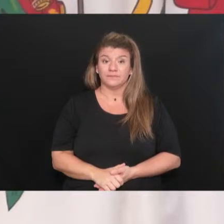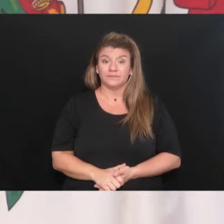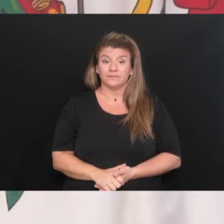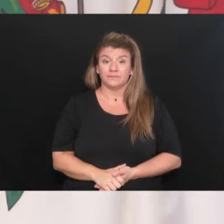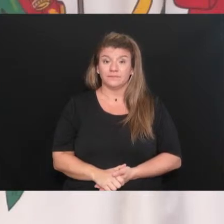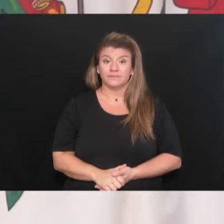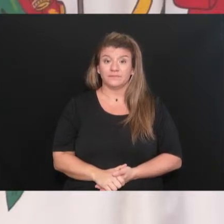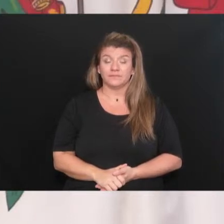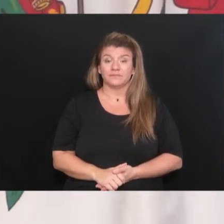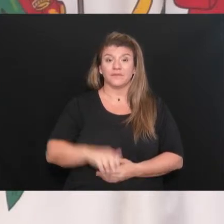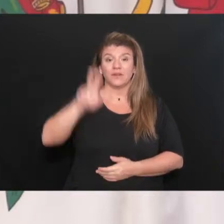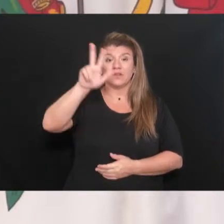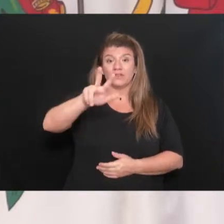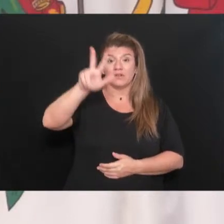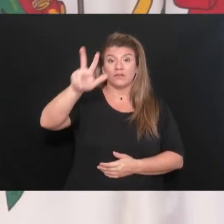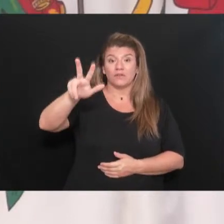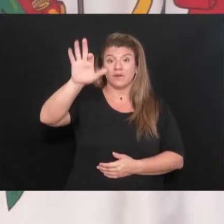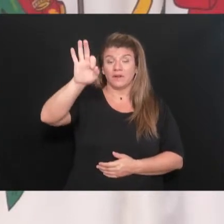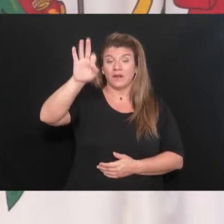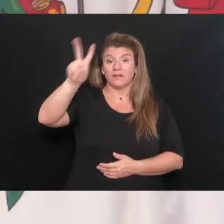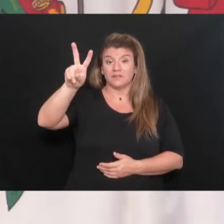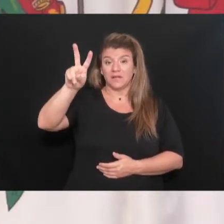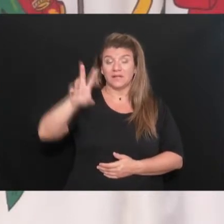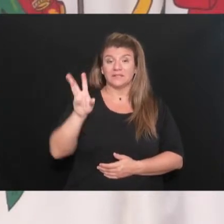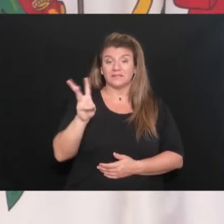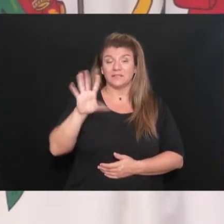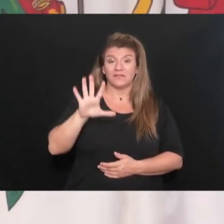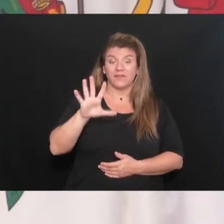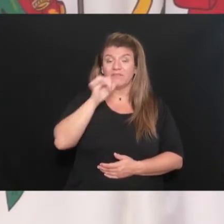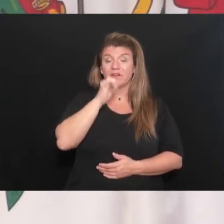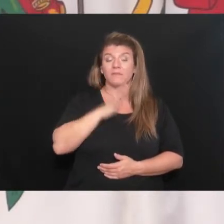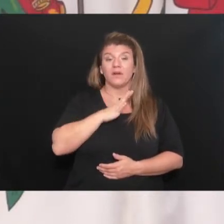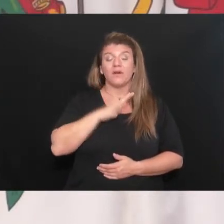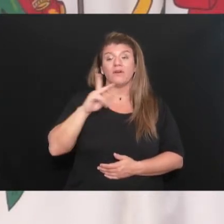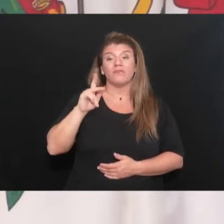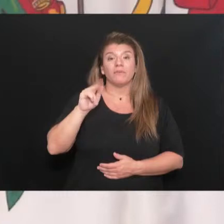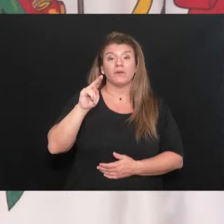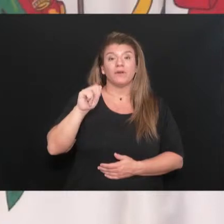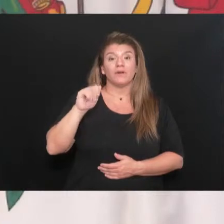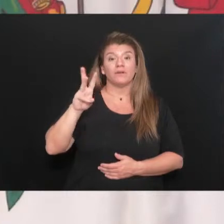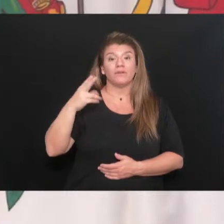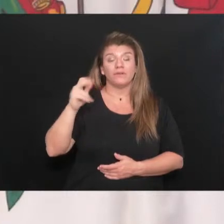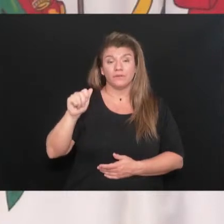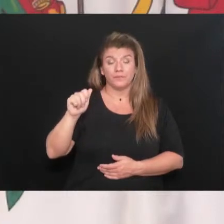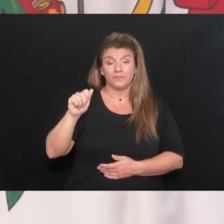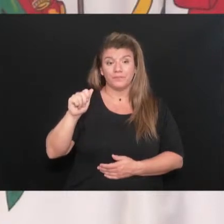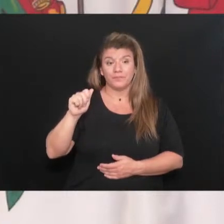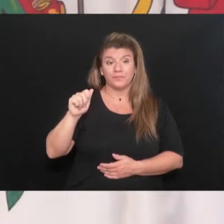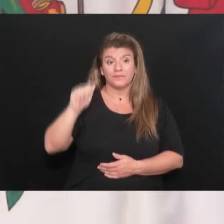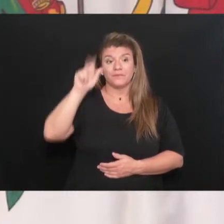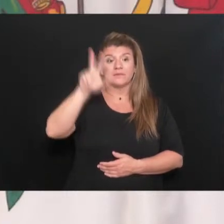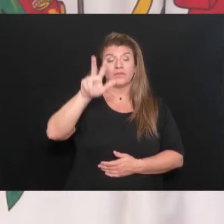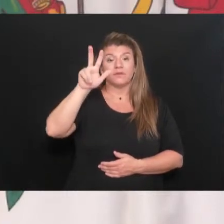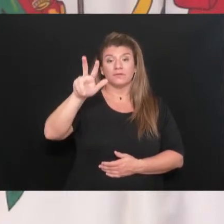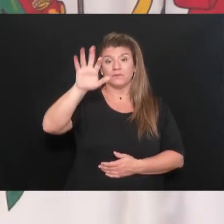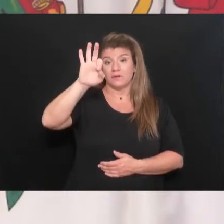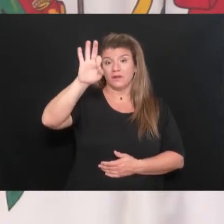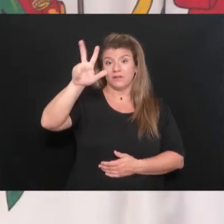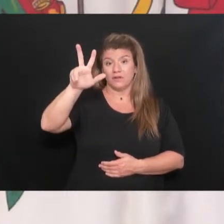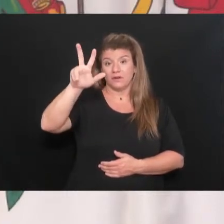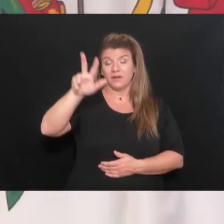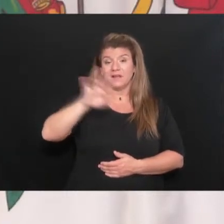The 3,392nd death, a 65-year-old female from Kanawha County. Our 3,393rd